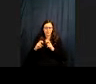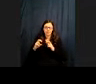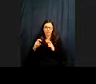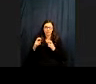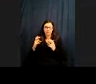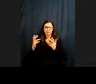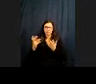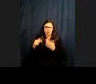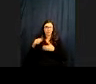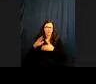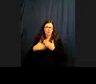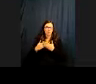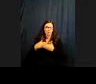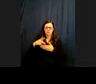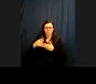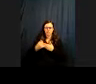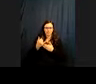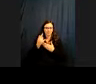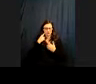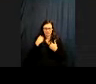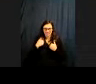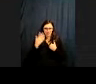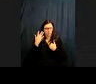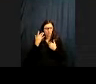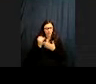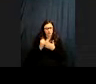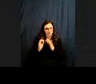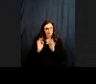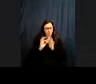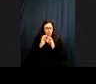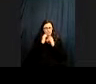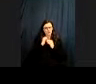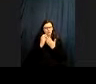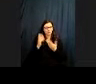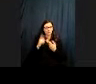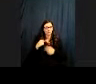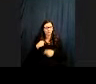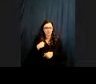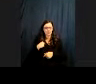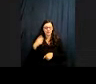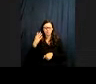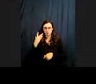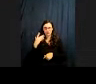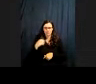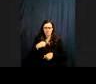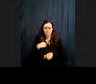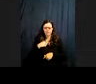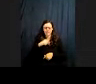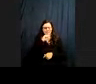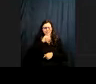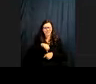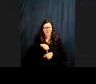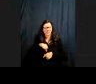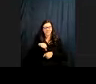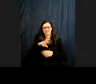what this whole project is for me, why art matters so much to me, why I love being